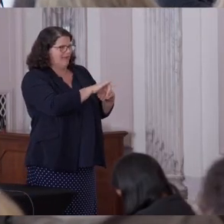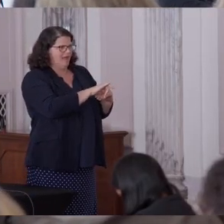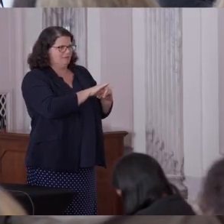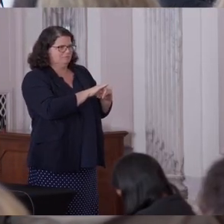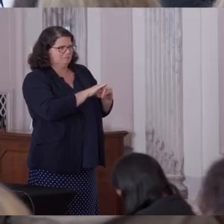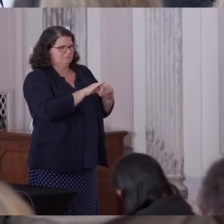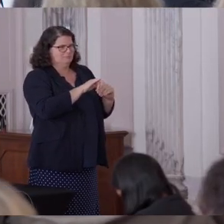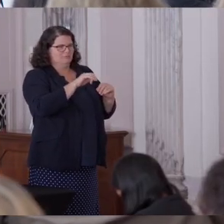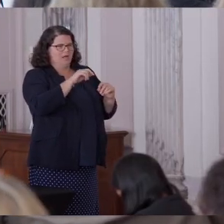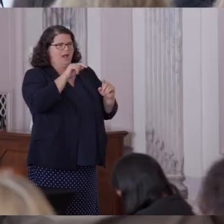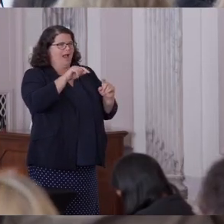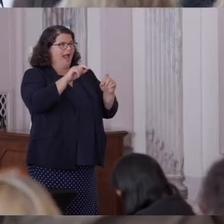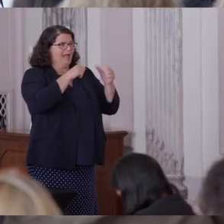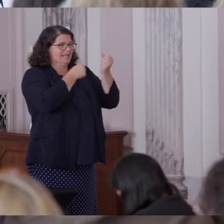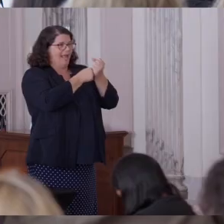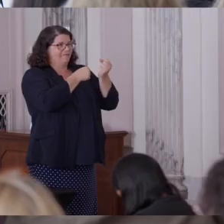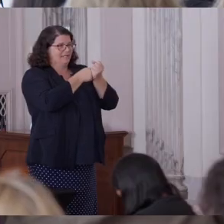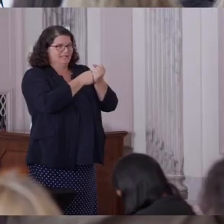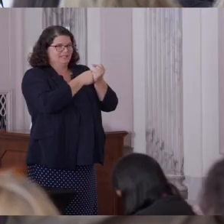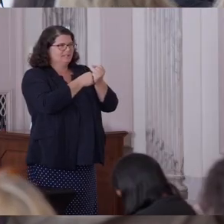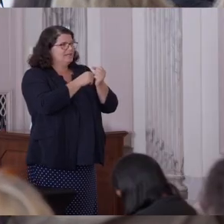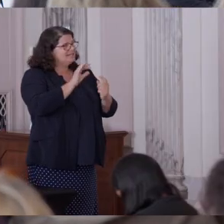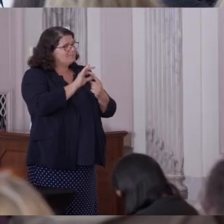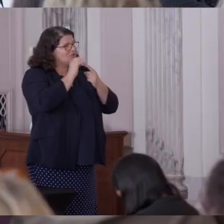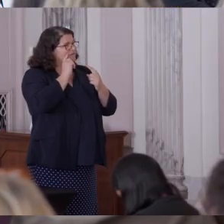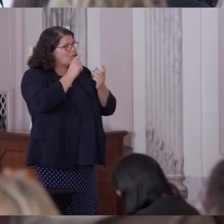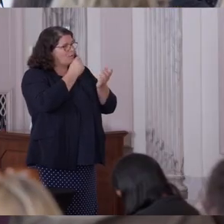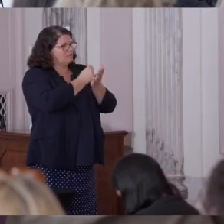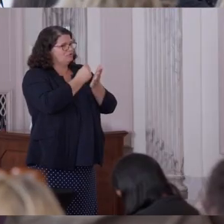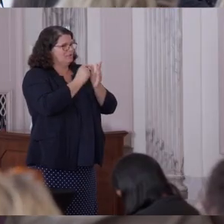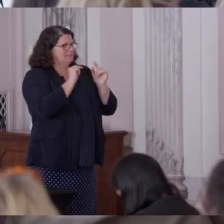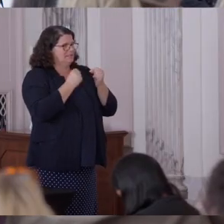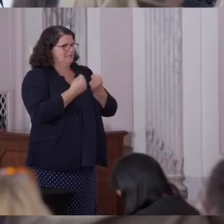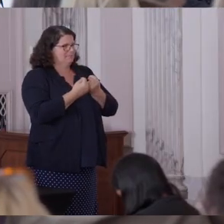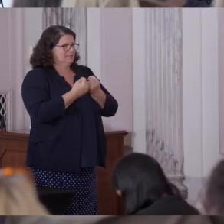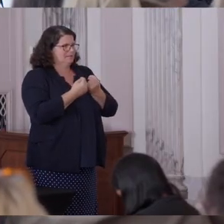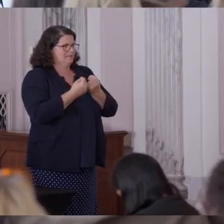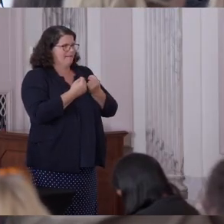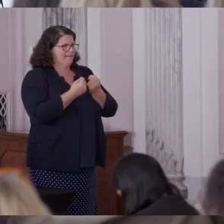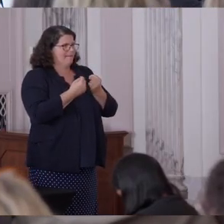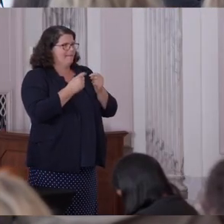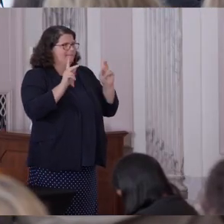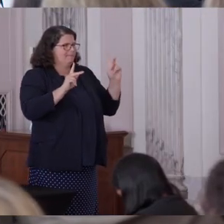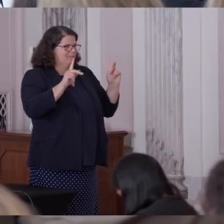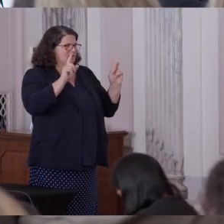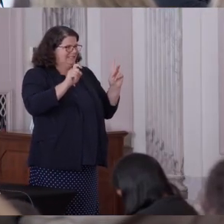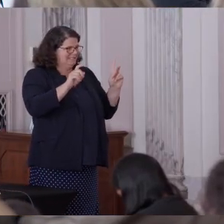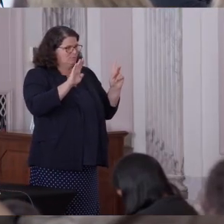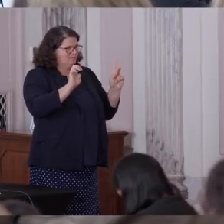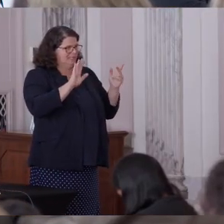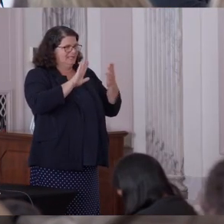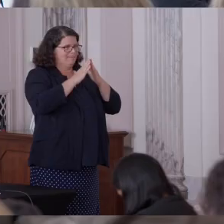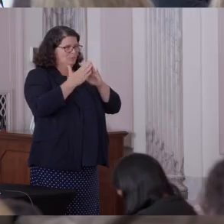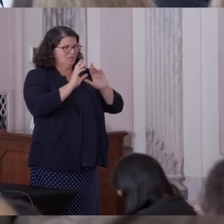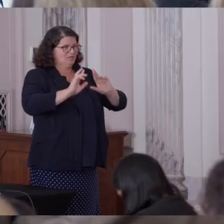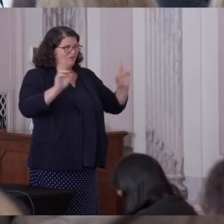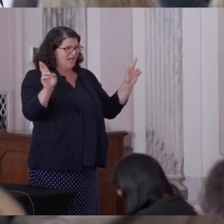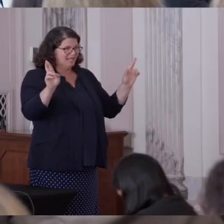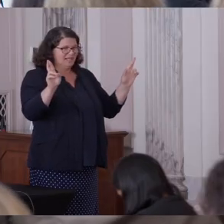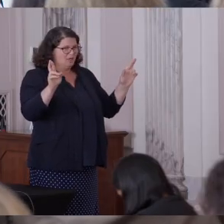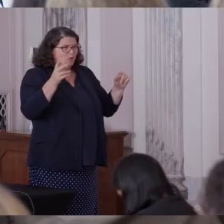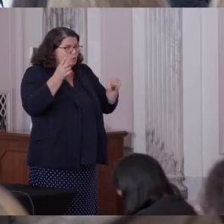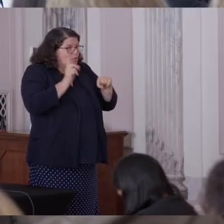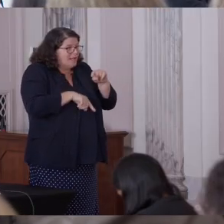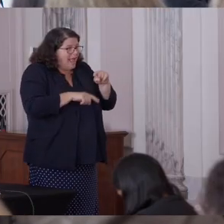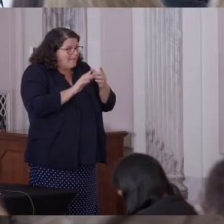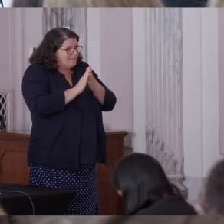advocates, especially to the treatment teams, that people need to be community ready when you can't get community ready